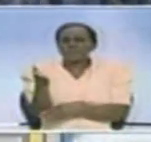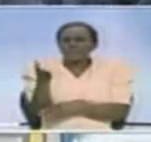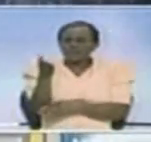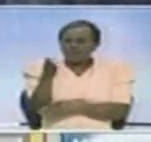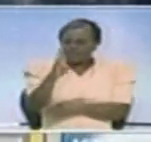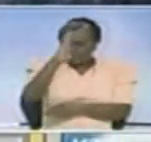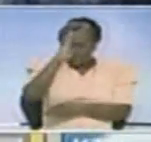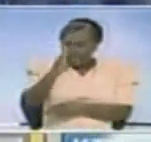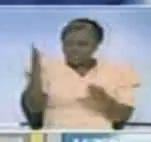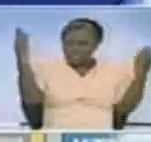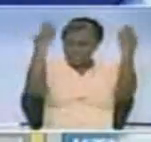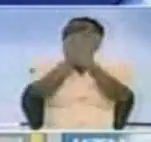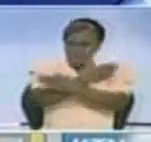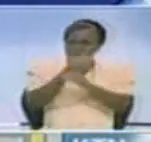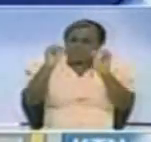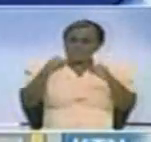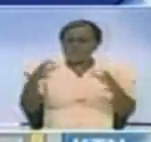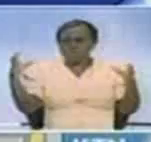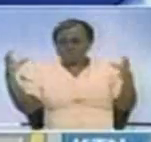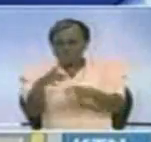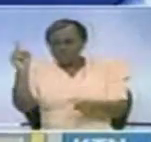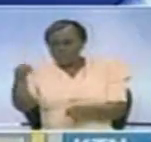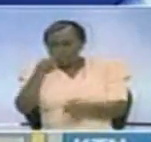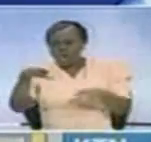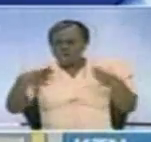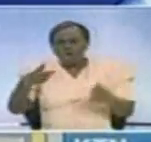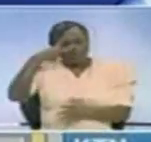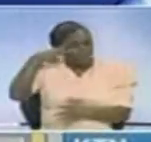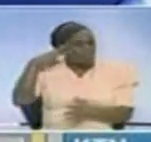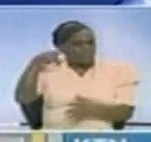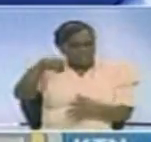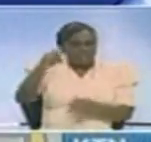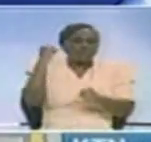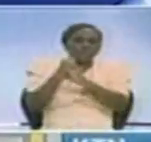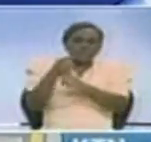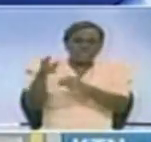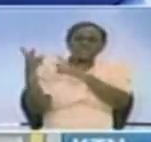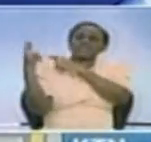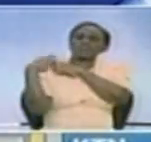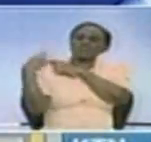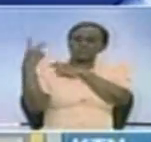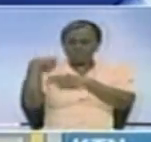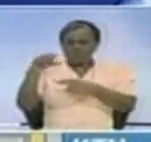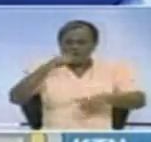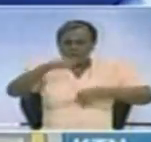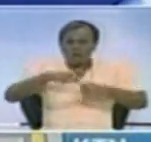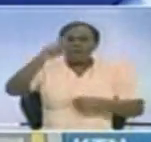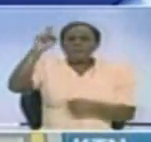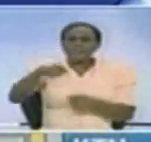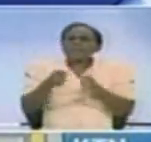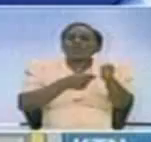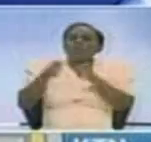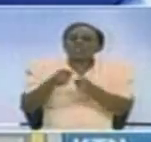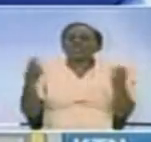Sunday night, it seems that whether it's a militia or al-Shabaab, which did take responsibility for this attack, they control the